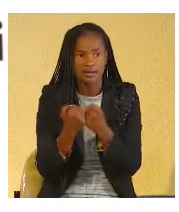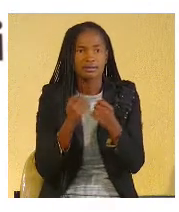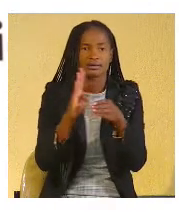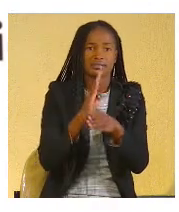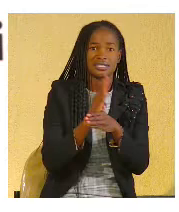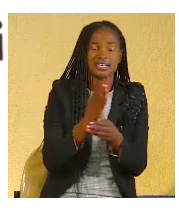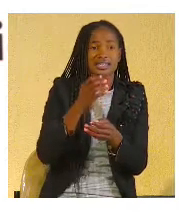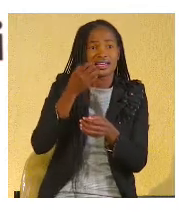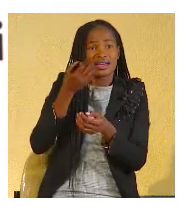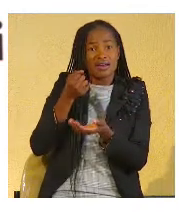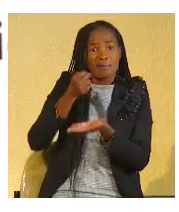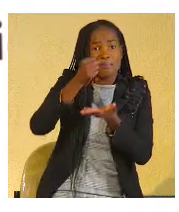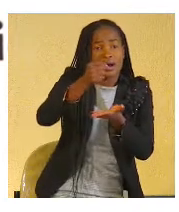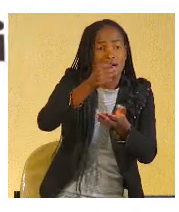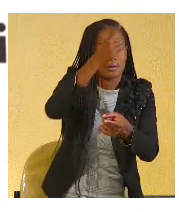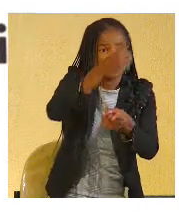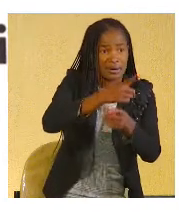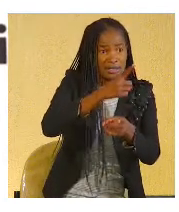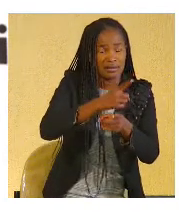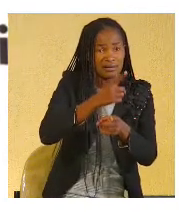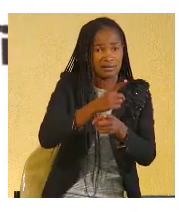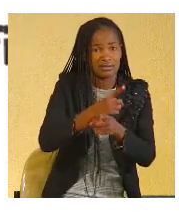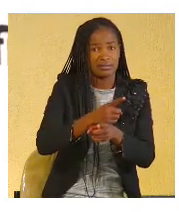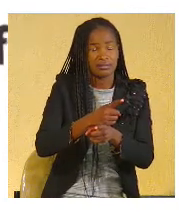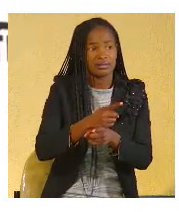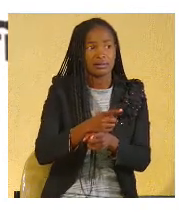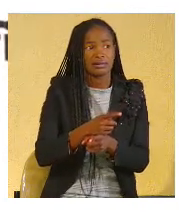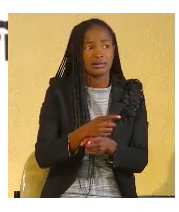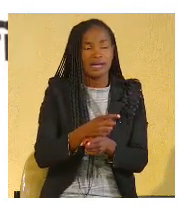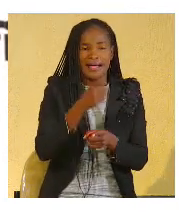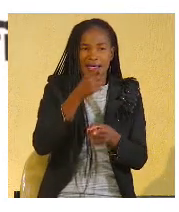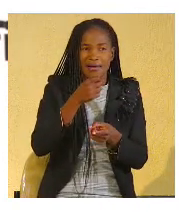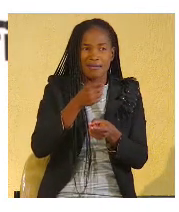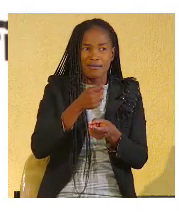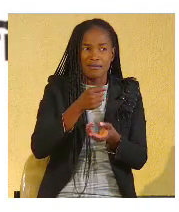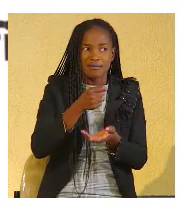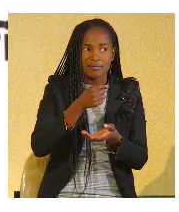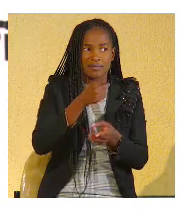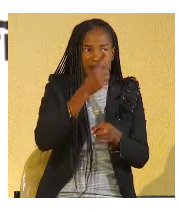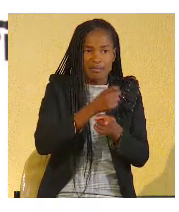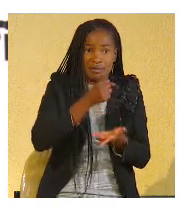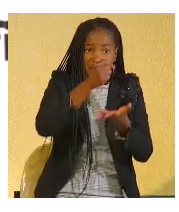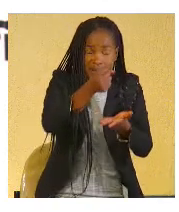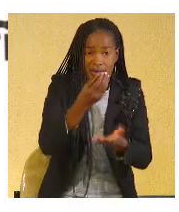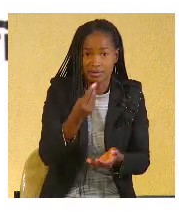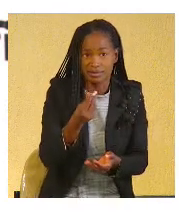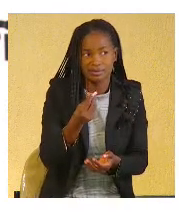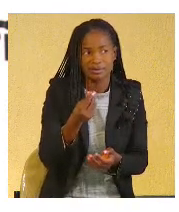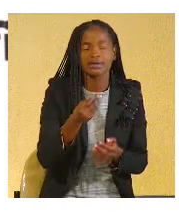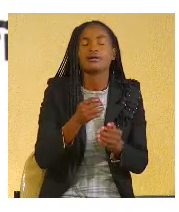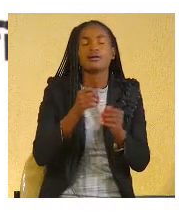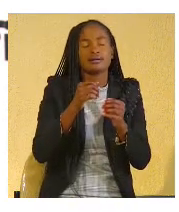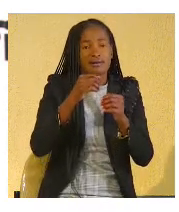intervention, then they are supposed to keep their employees so that when we are out, they are able to continue with